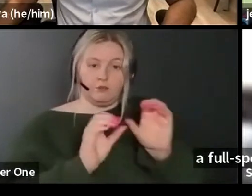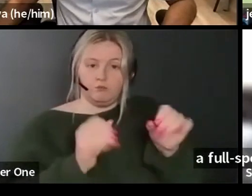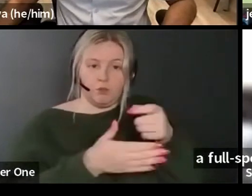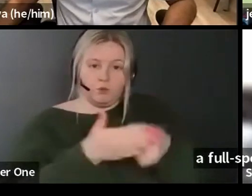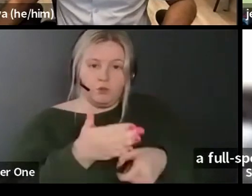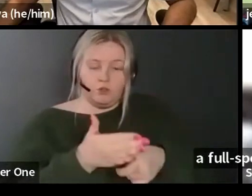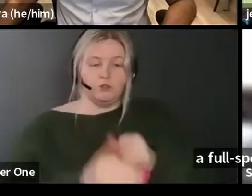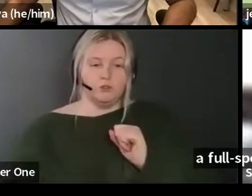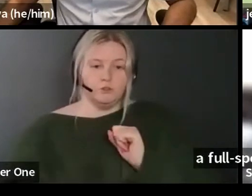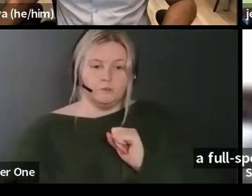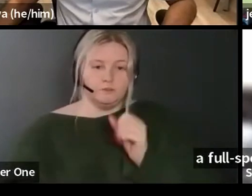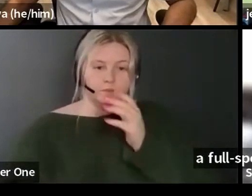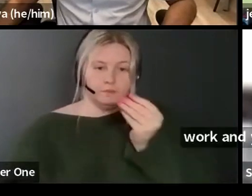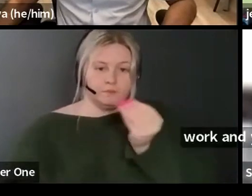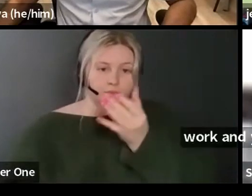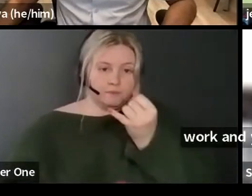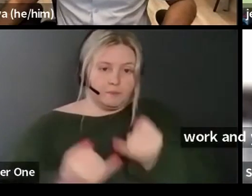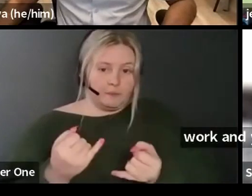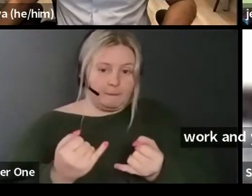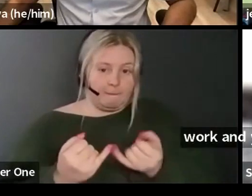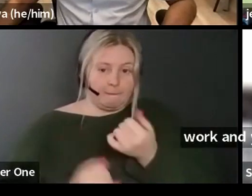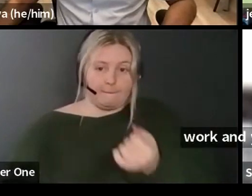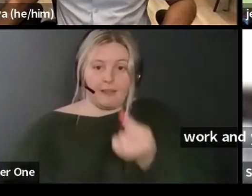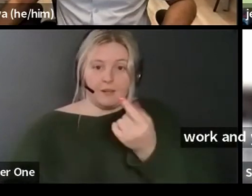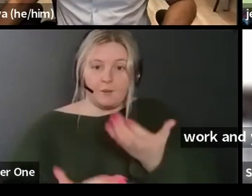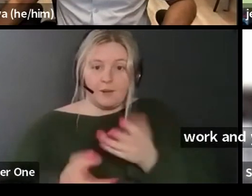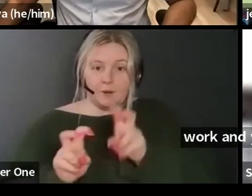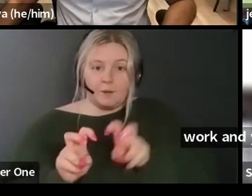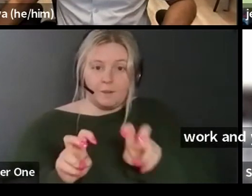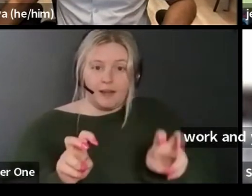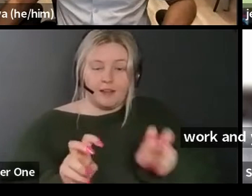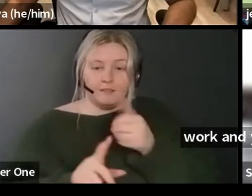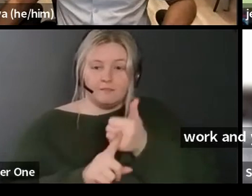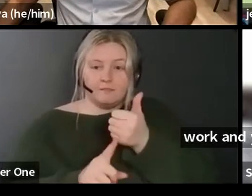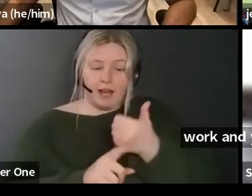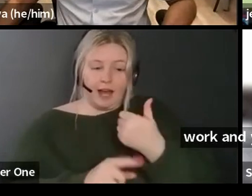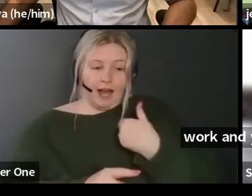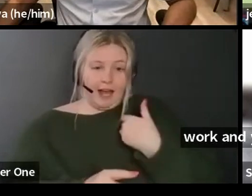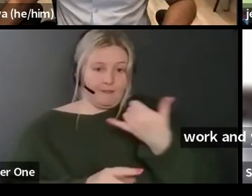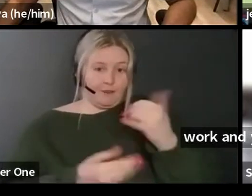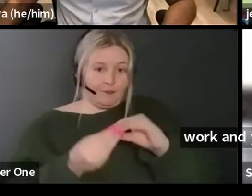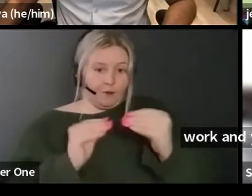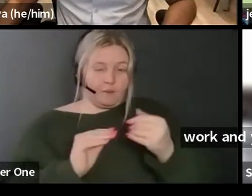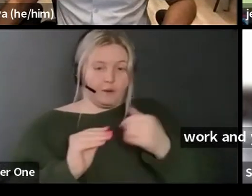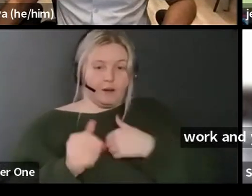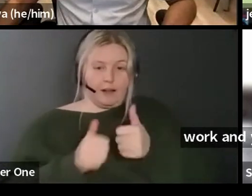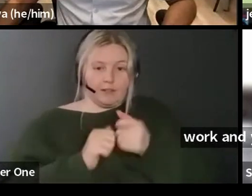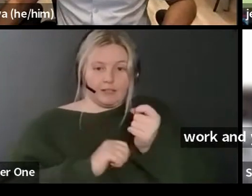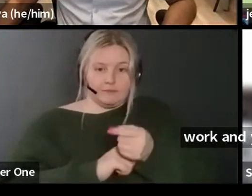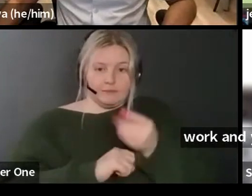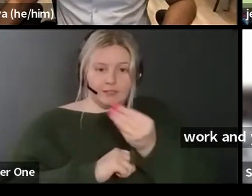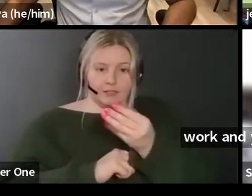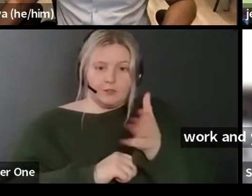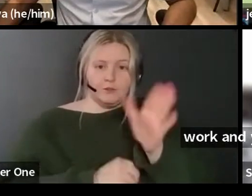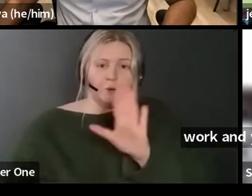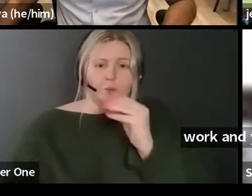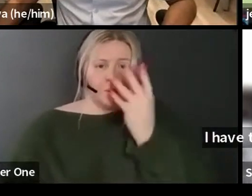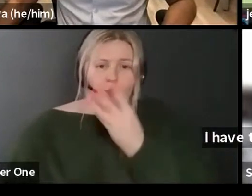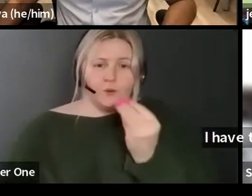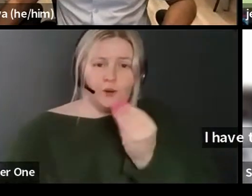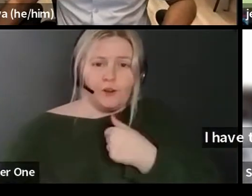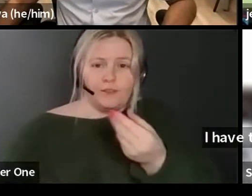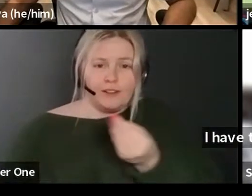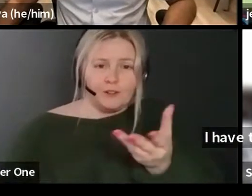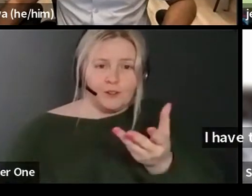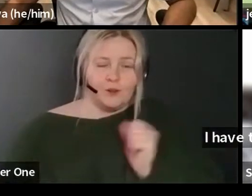The last thing I'll say is that anyone on this panel whose phone number I have texted to tell them how beautiful they are.